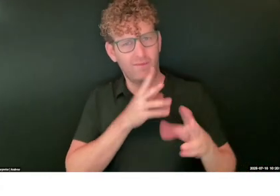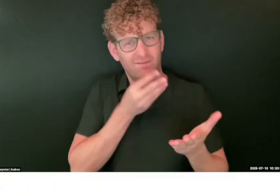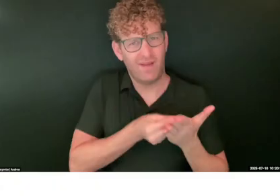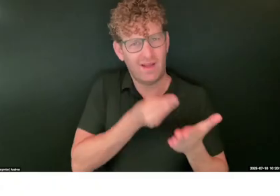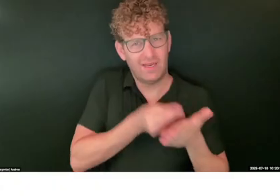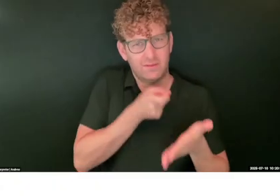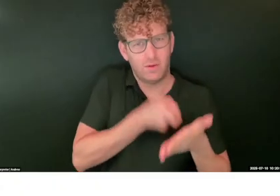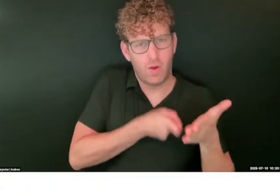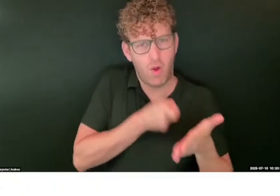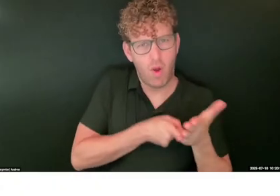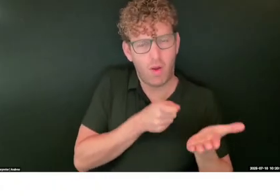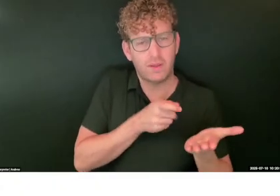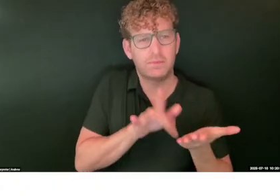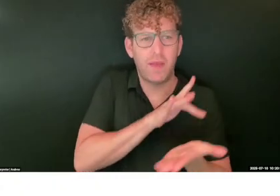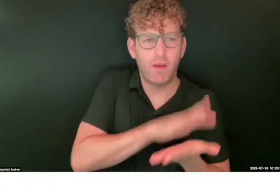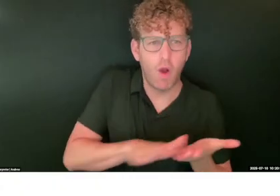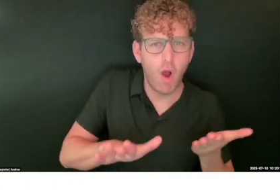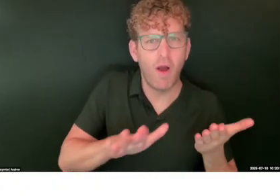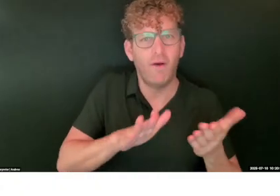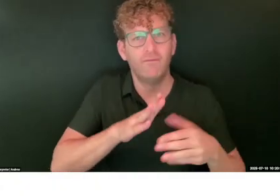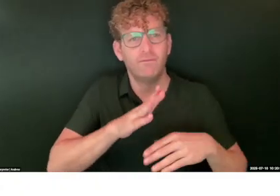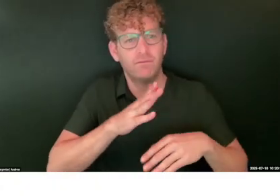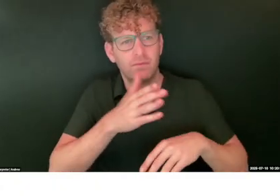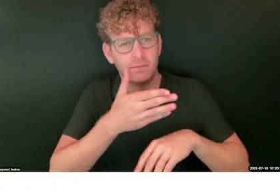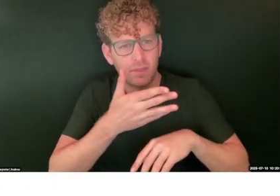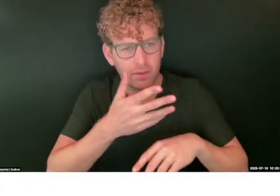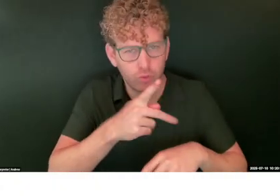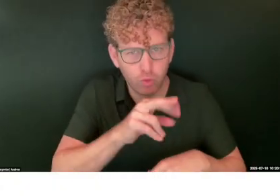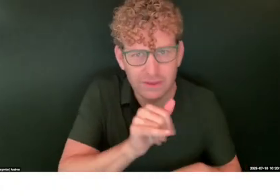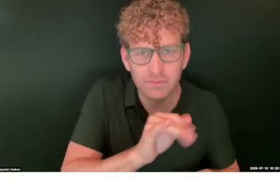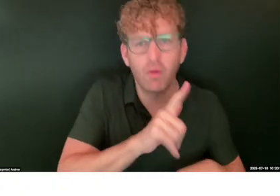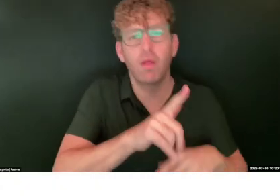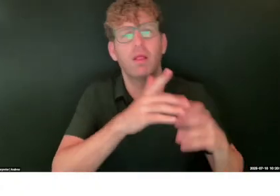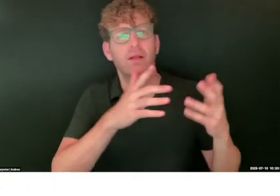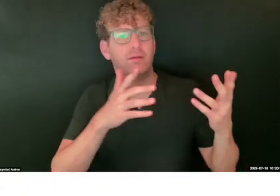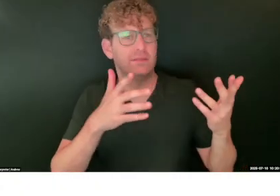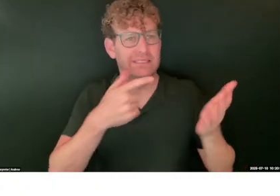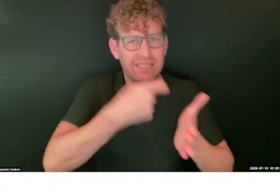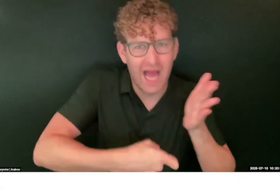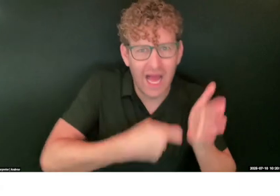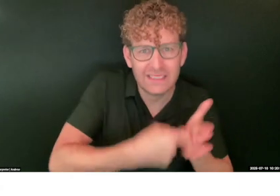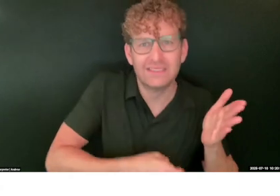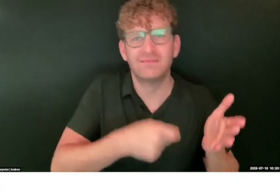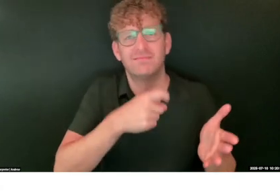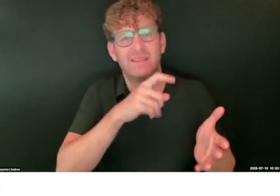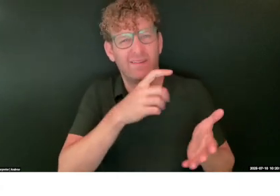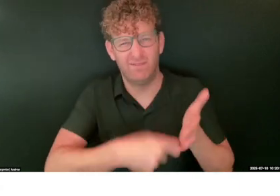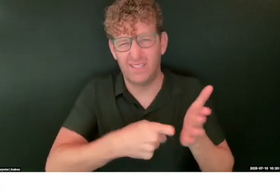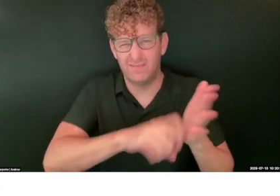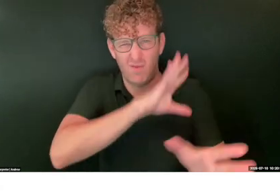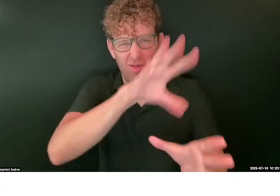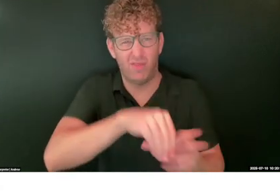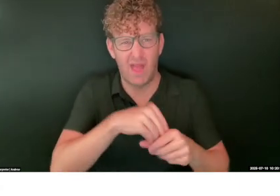that, as well as the interest. And we're assuming the operating costs include insurance, fuel costs, and